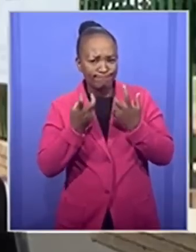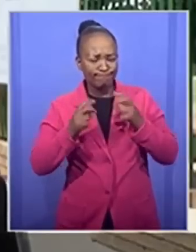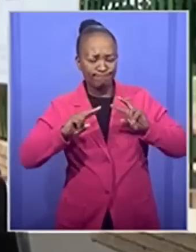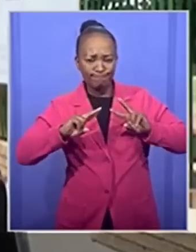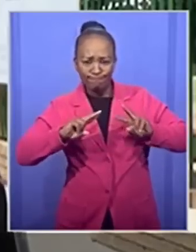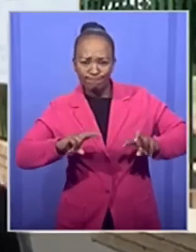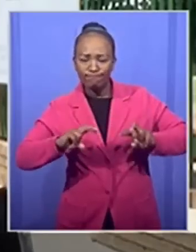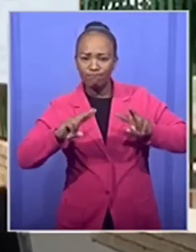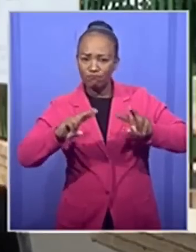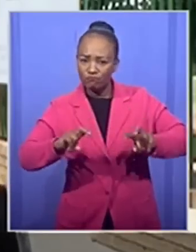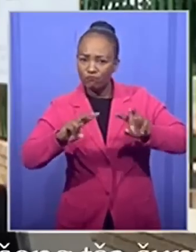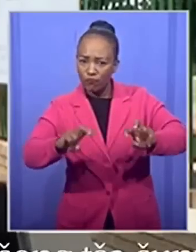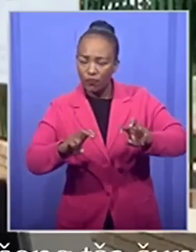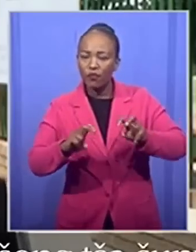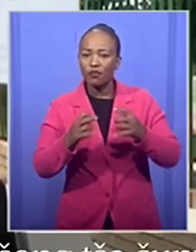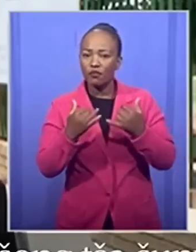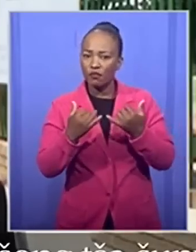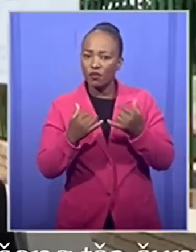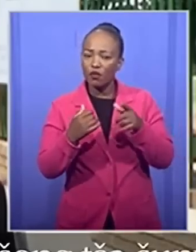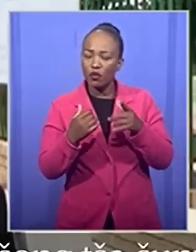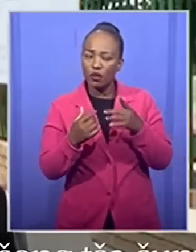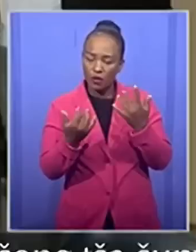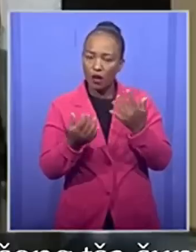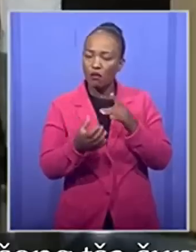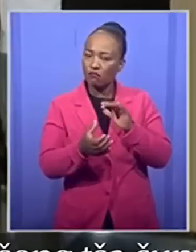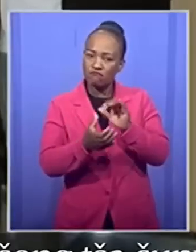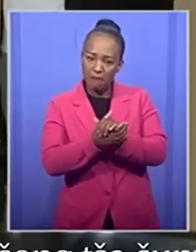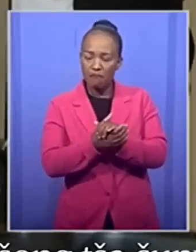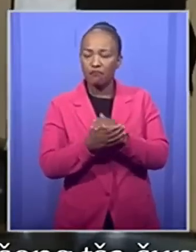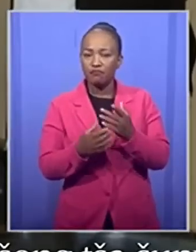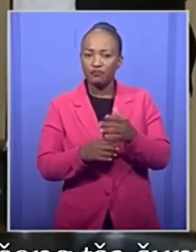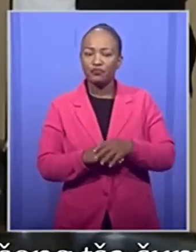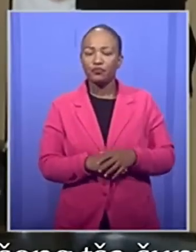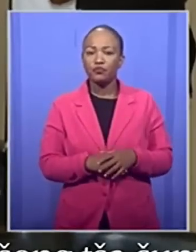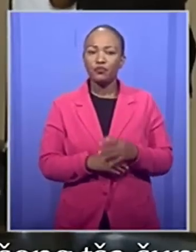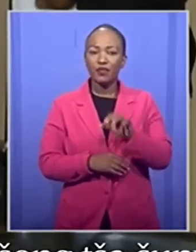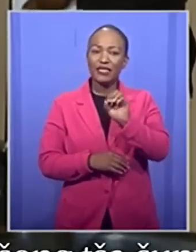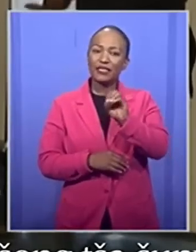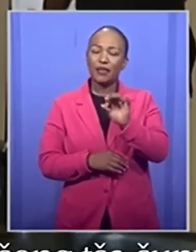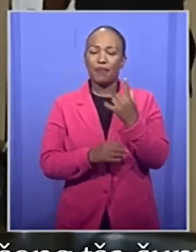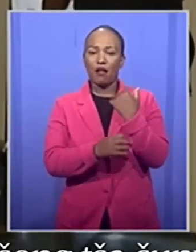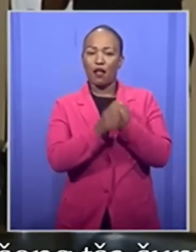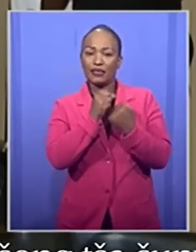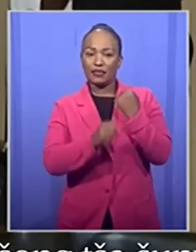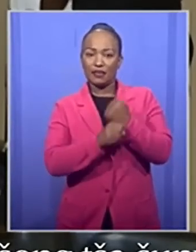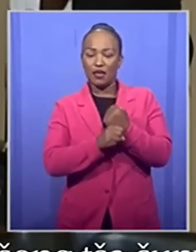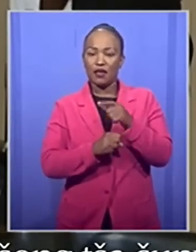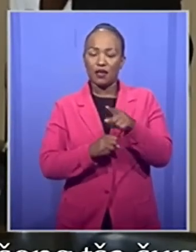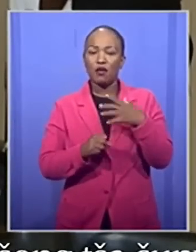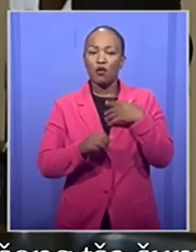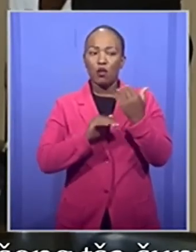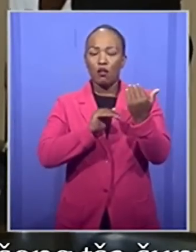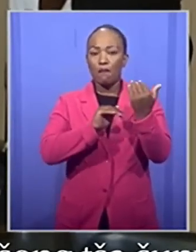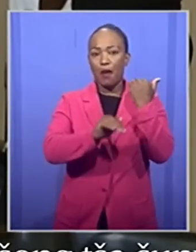le operation go ba lesolo la go parara la go swana le ka kgwedi ya Setemere ngwageng wa go feta lekala la go hlapetša mebileng la